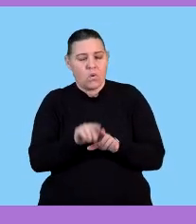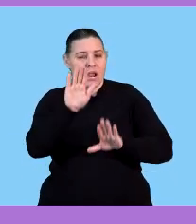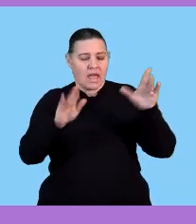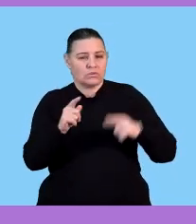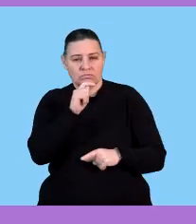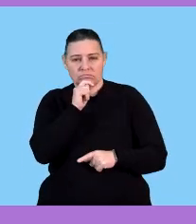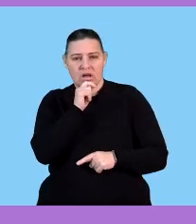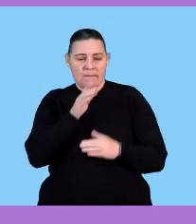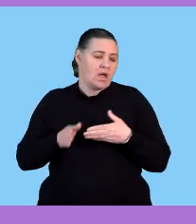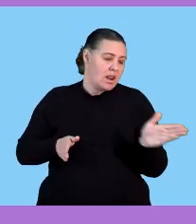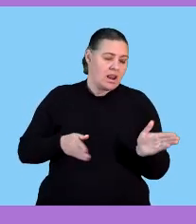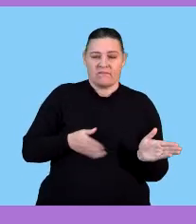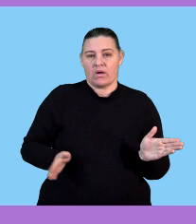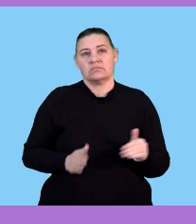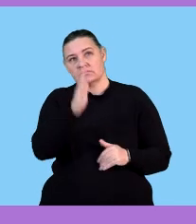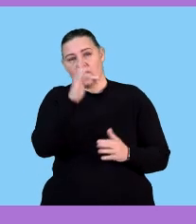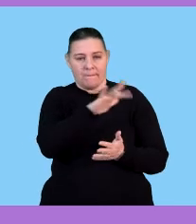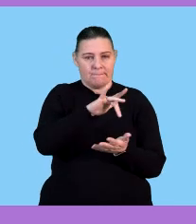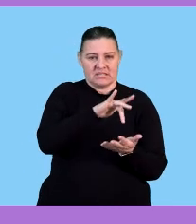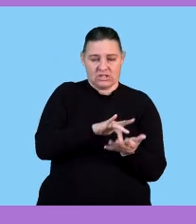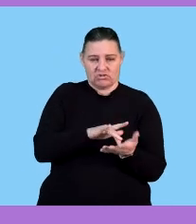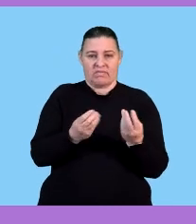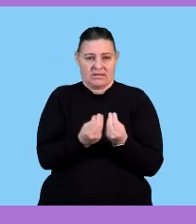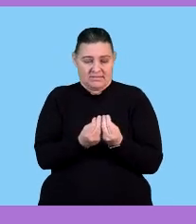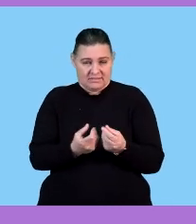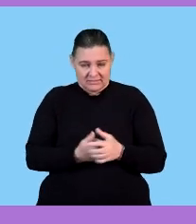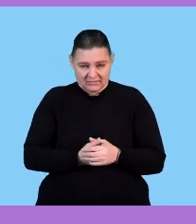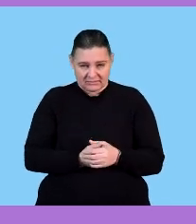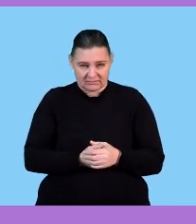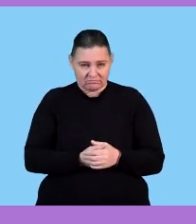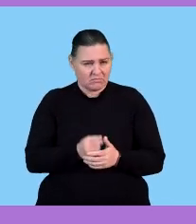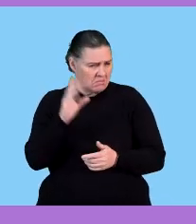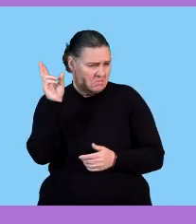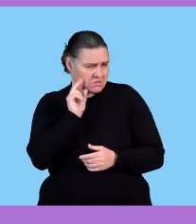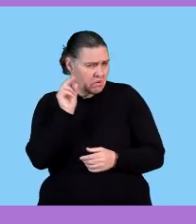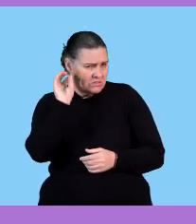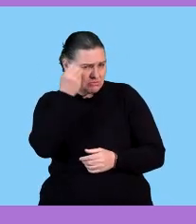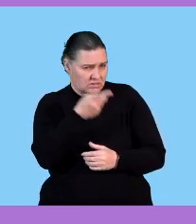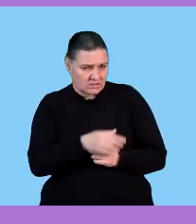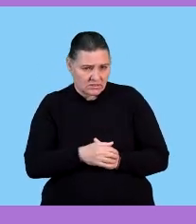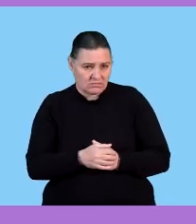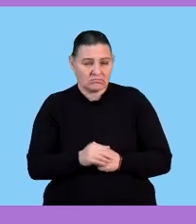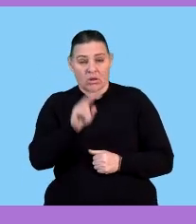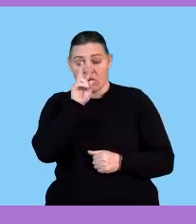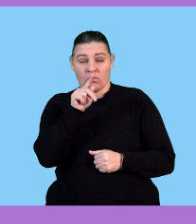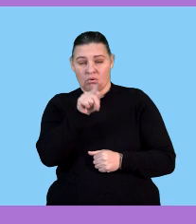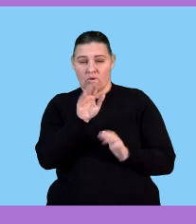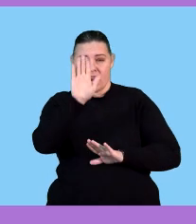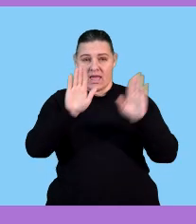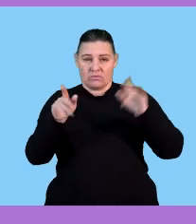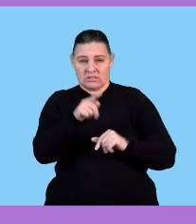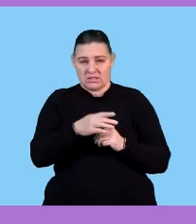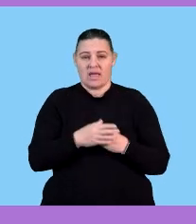use layouts to read directions and positions of objects. Okay, sounds interesting. So looking at